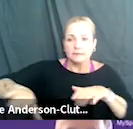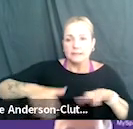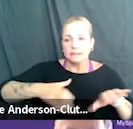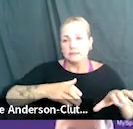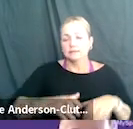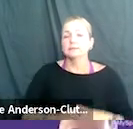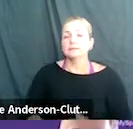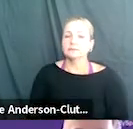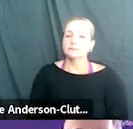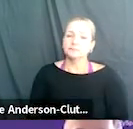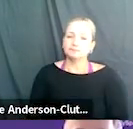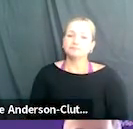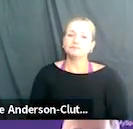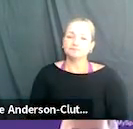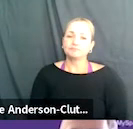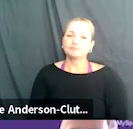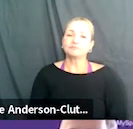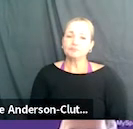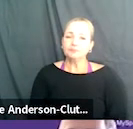So